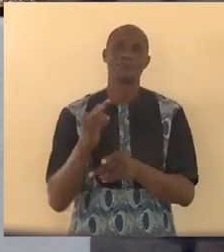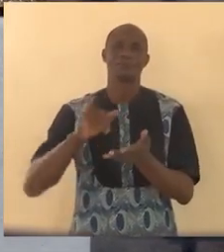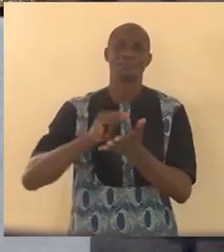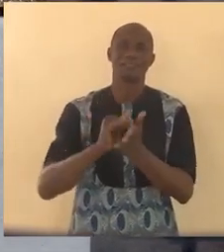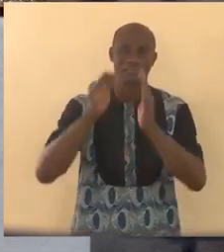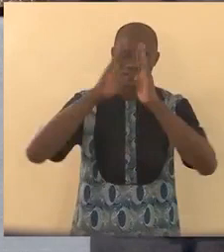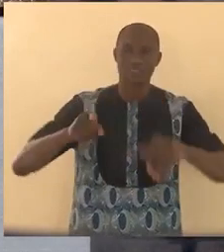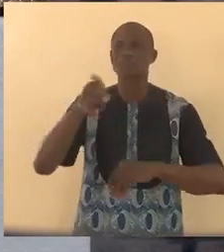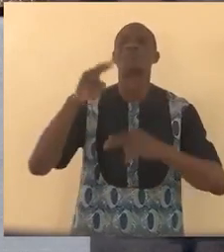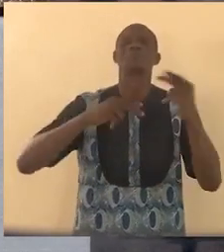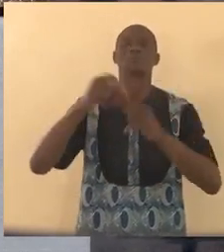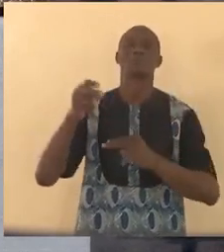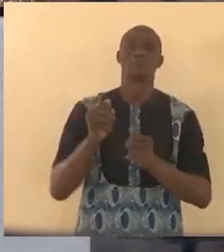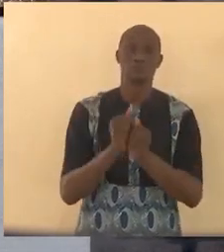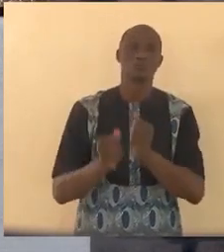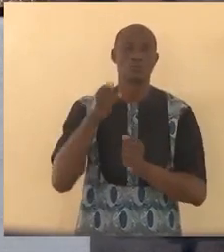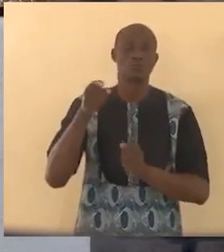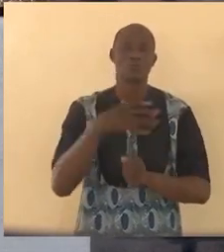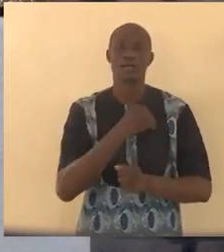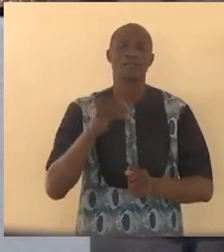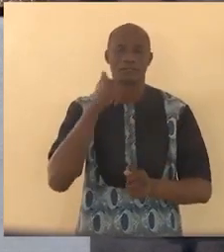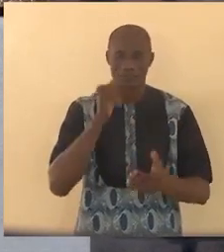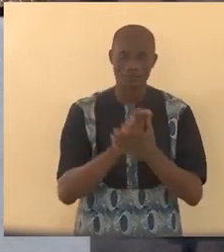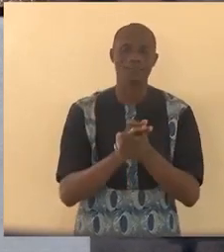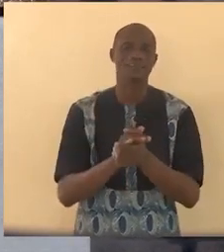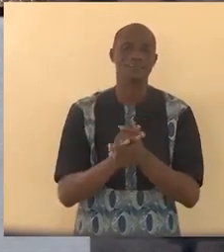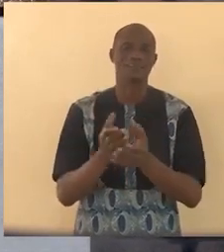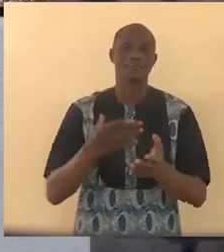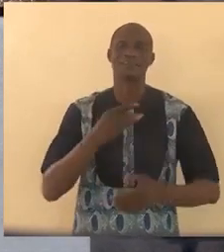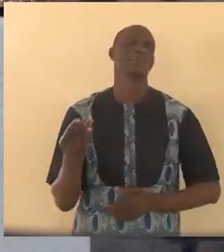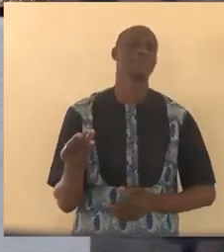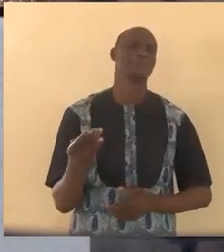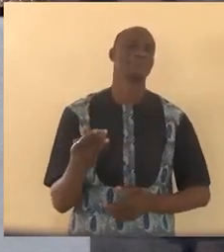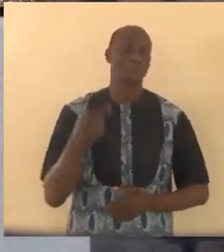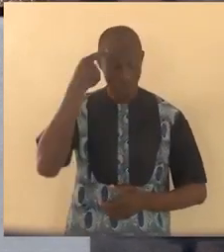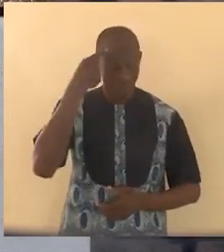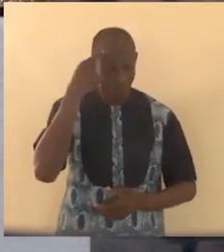ramshackle house you built, which you and your wife are admiring as good as. You think